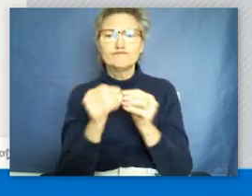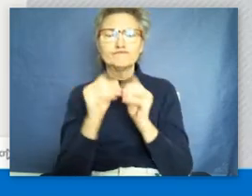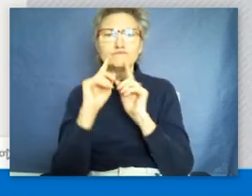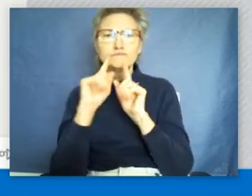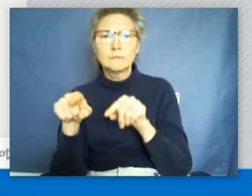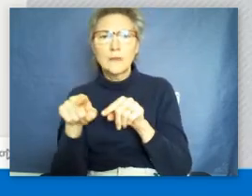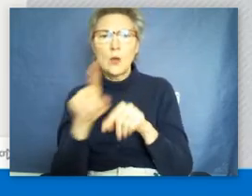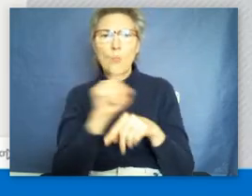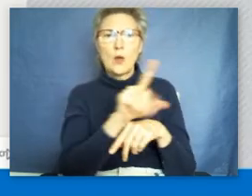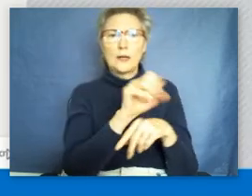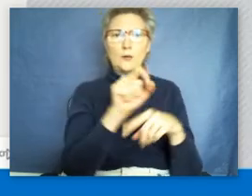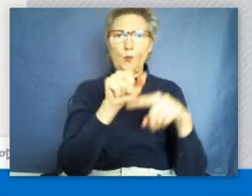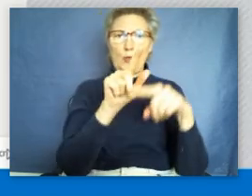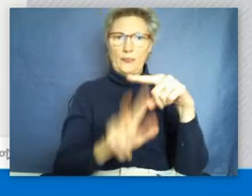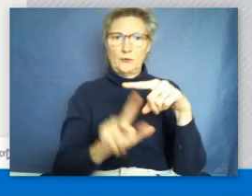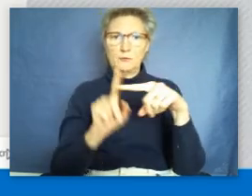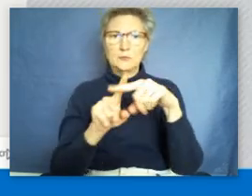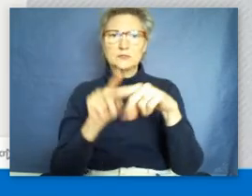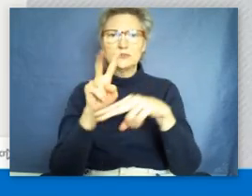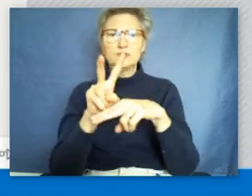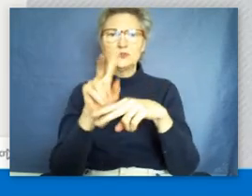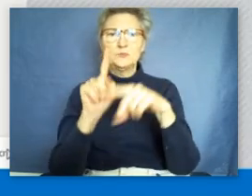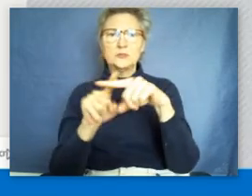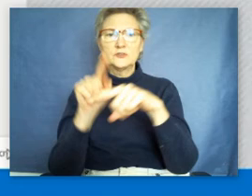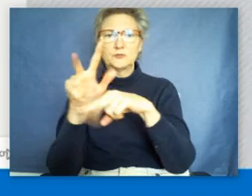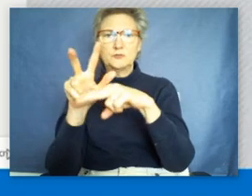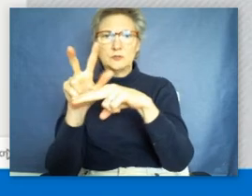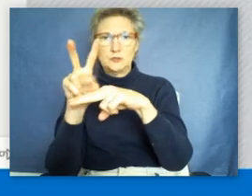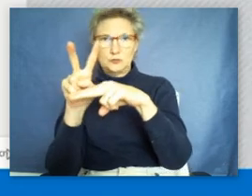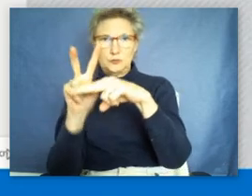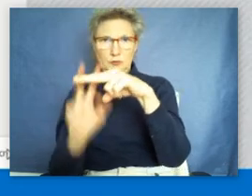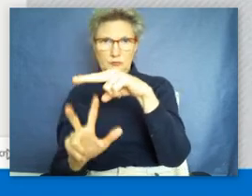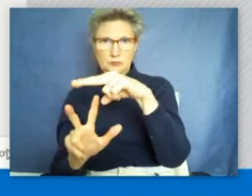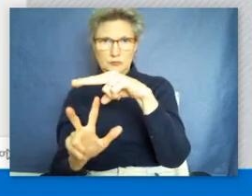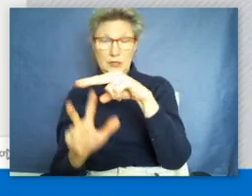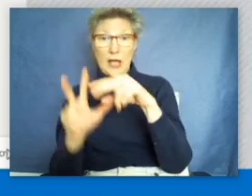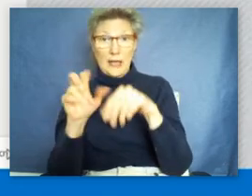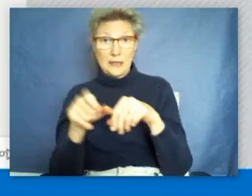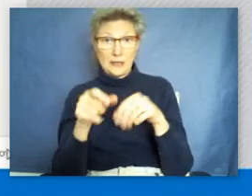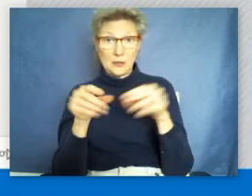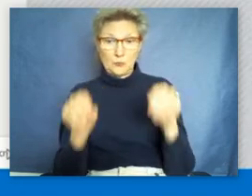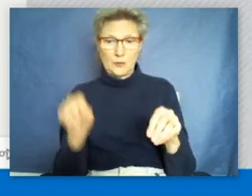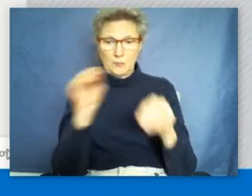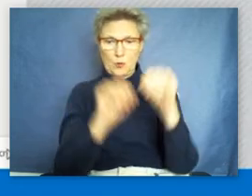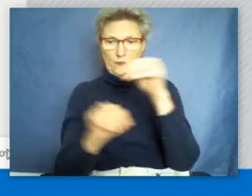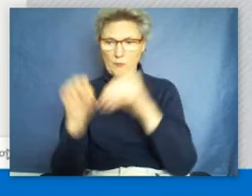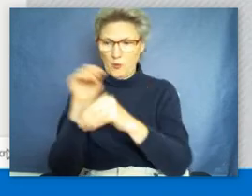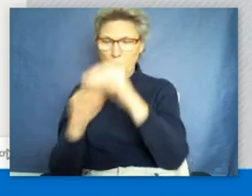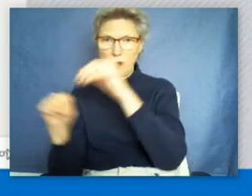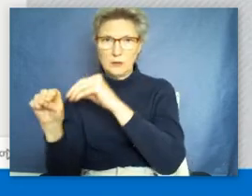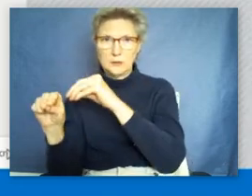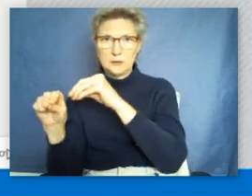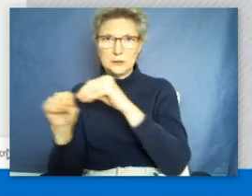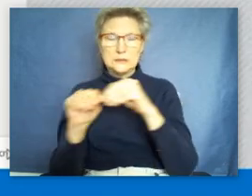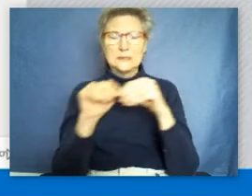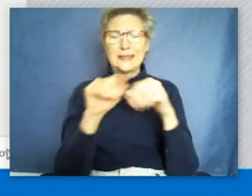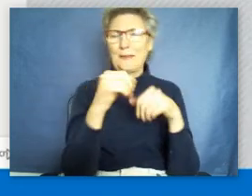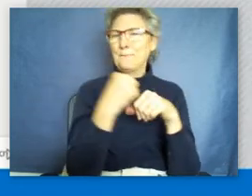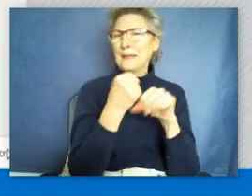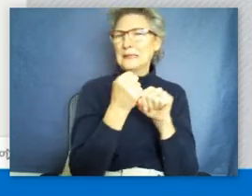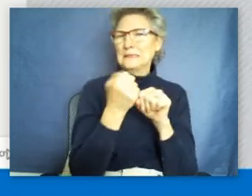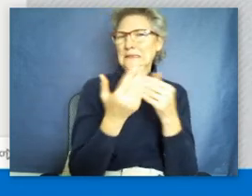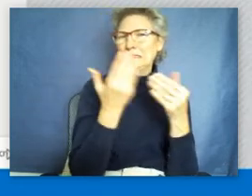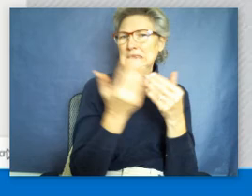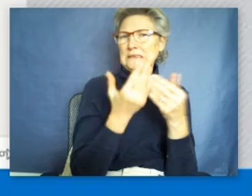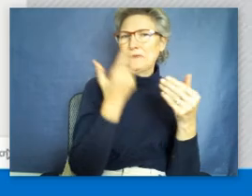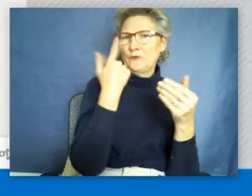2 plus 3 2/3, I can reorder this in a way that makes more